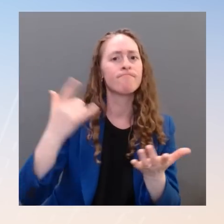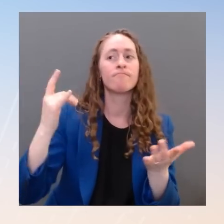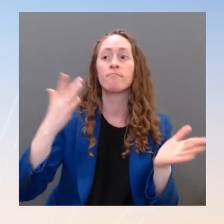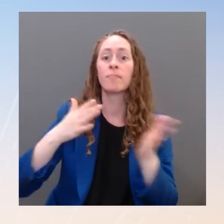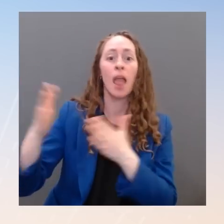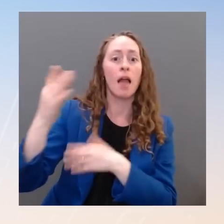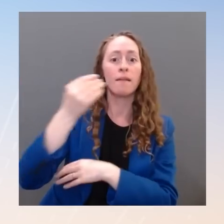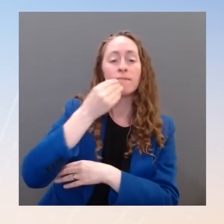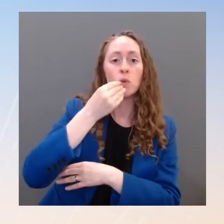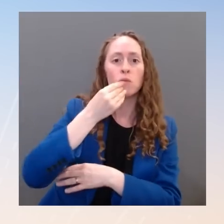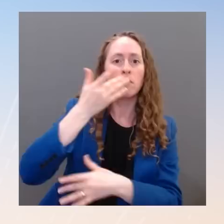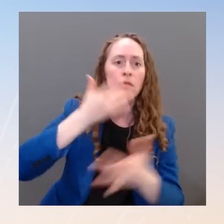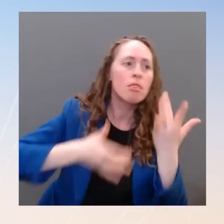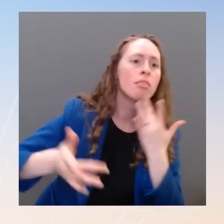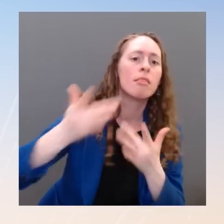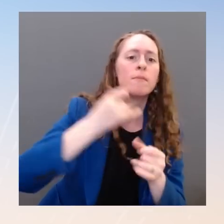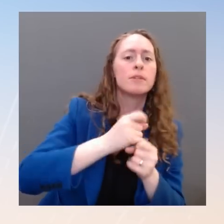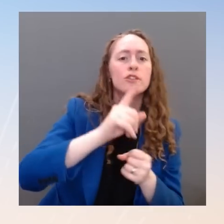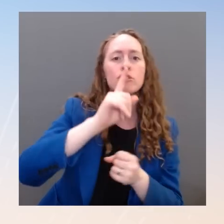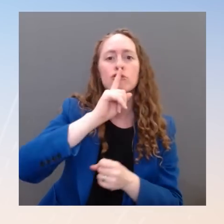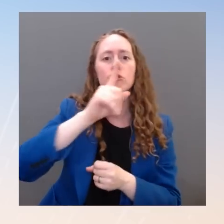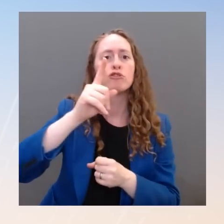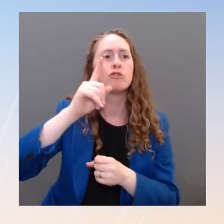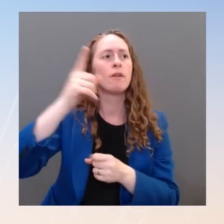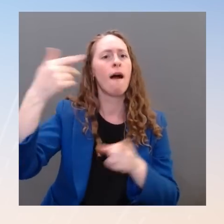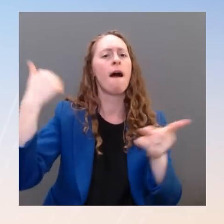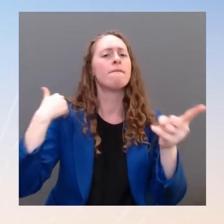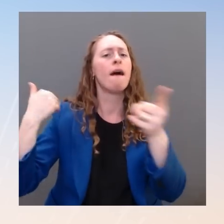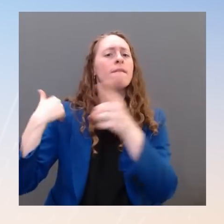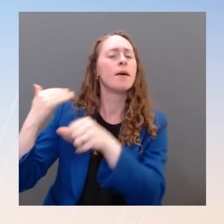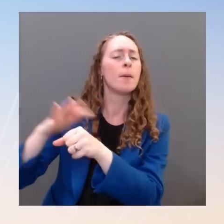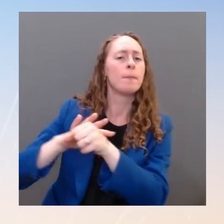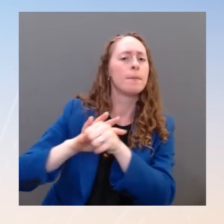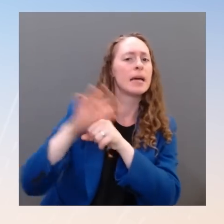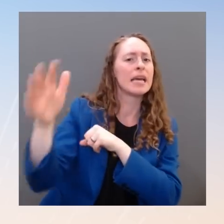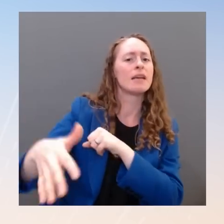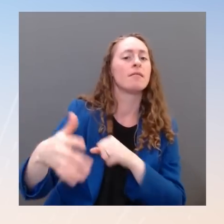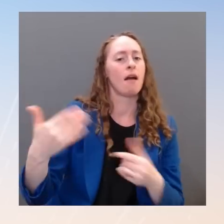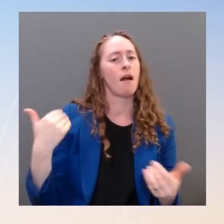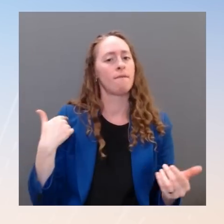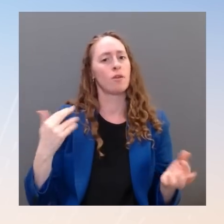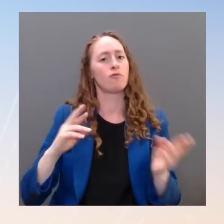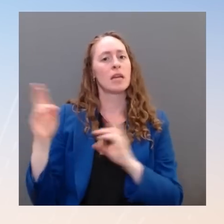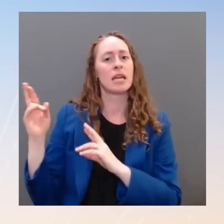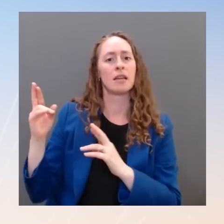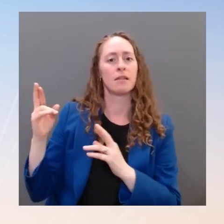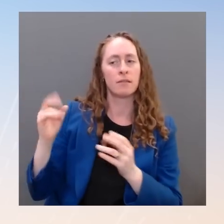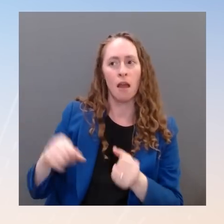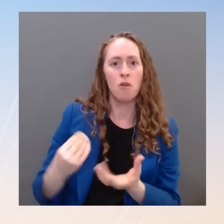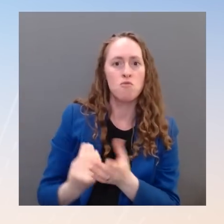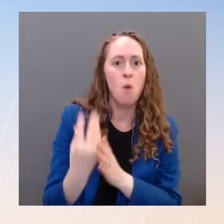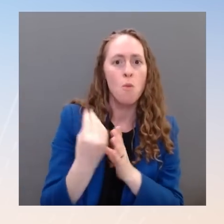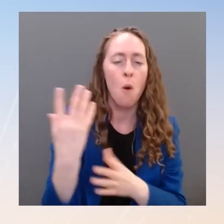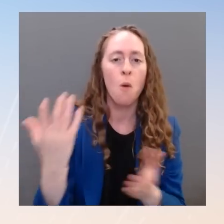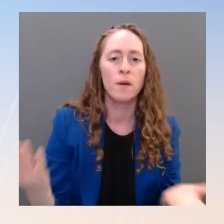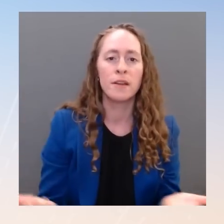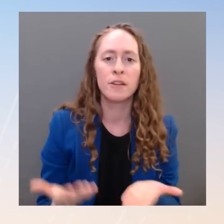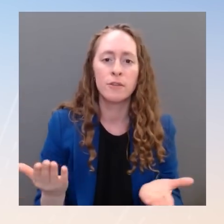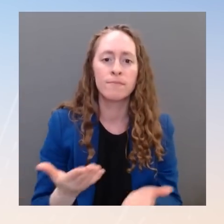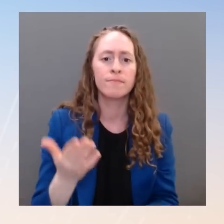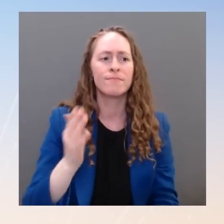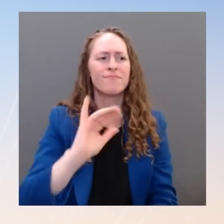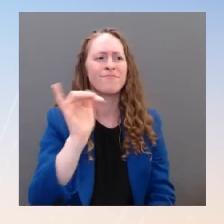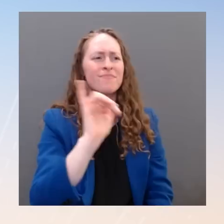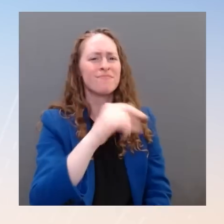around the world. There's assistance that is going into humanitarian assistance and helping the outflow of refugees. And so it was important to